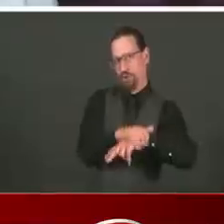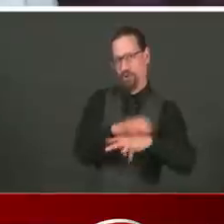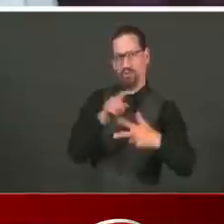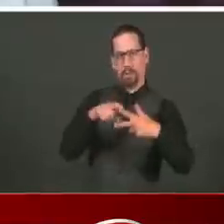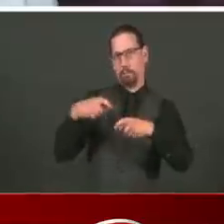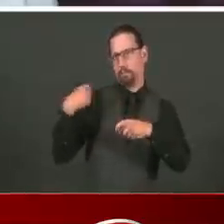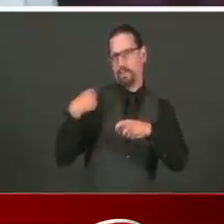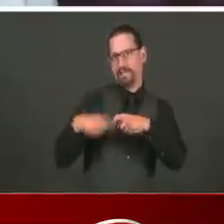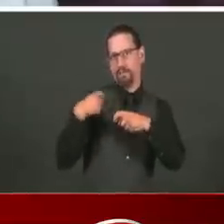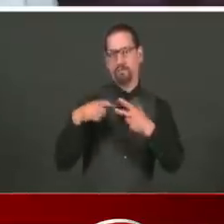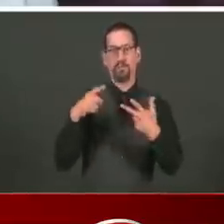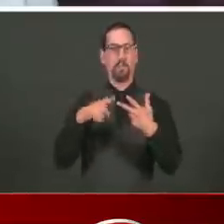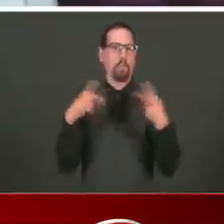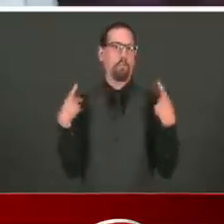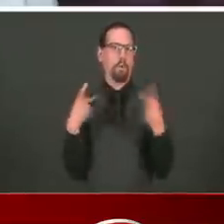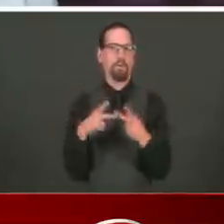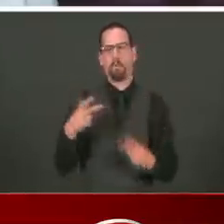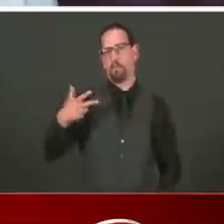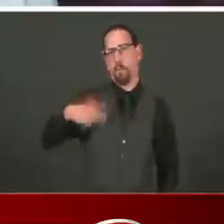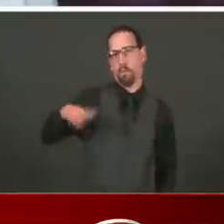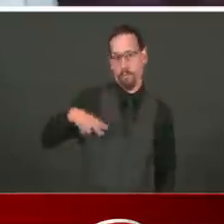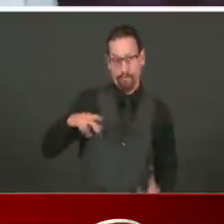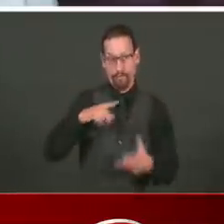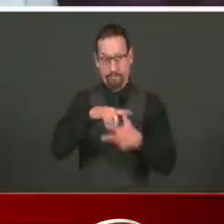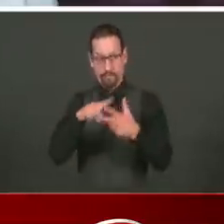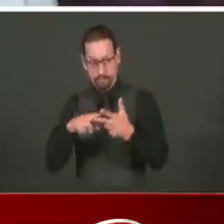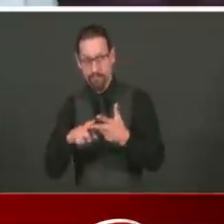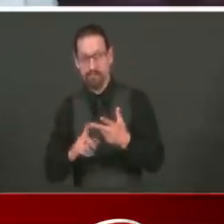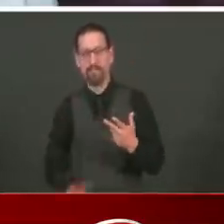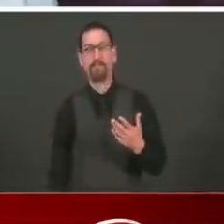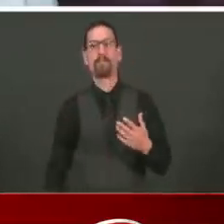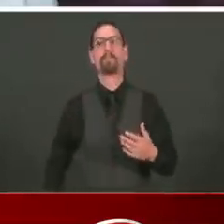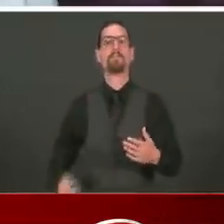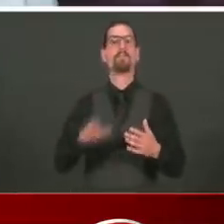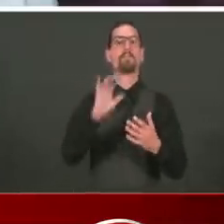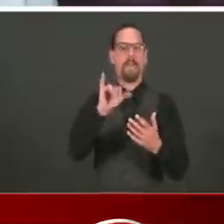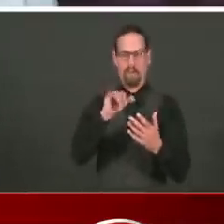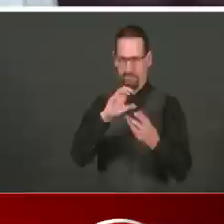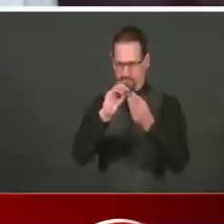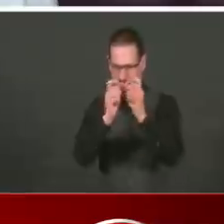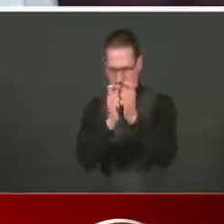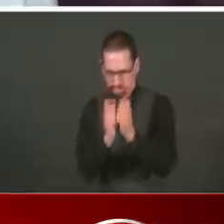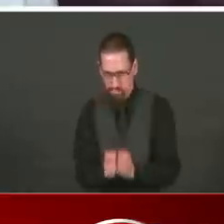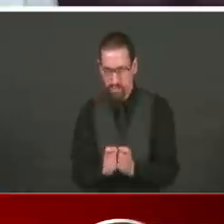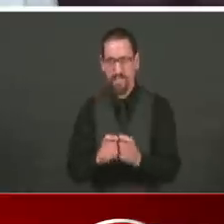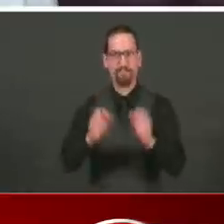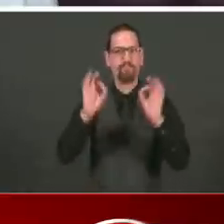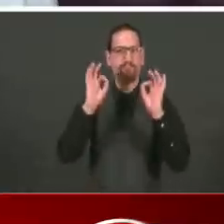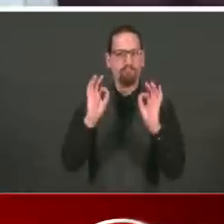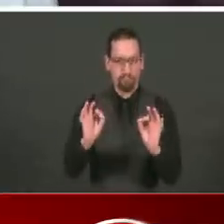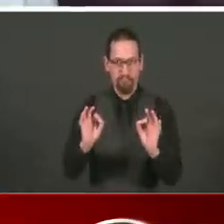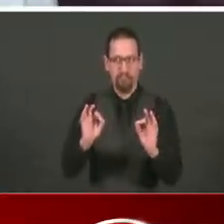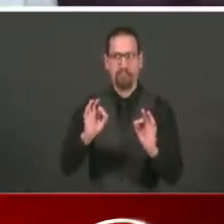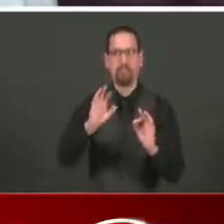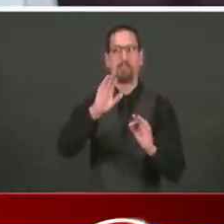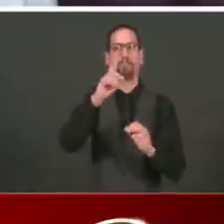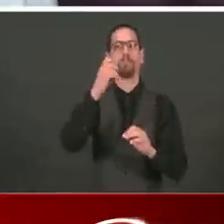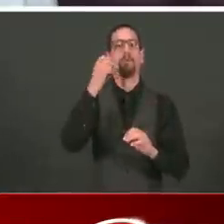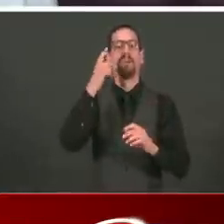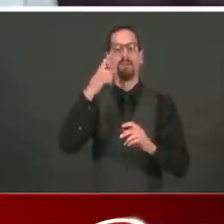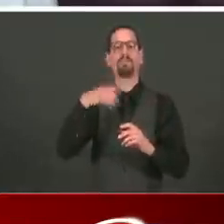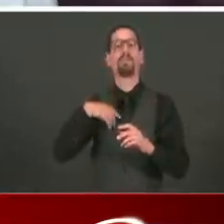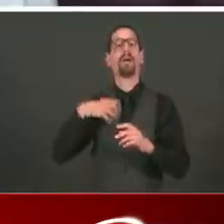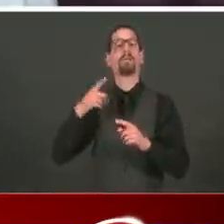which is, although we've changed it, it's available in Portuguese, it's got new functionality, what